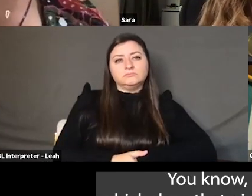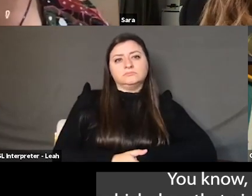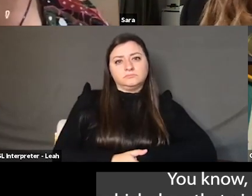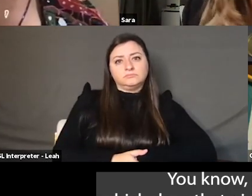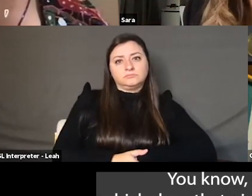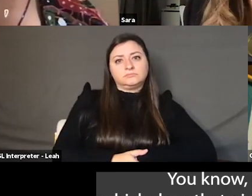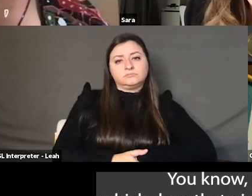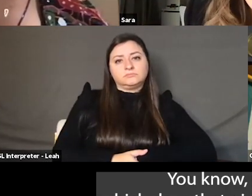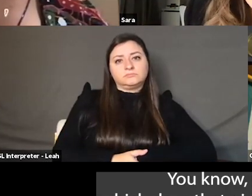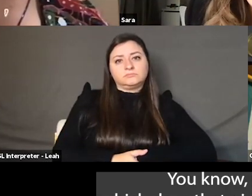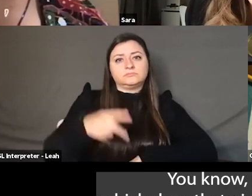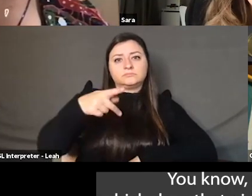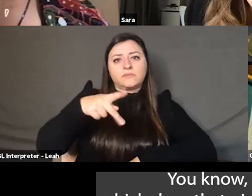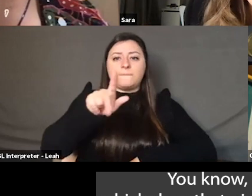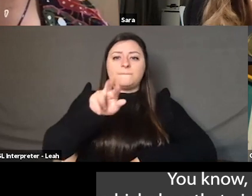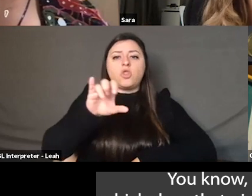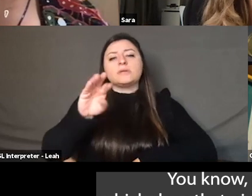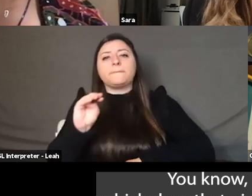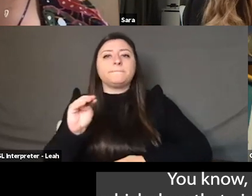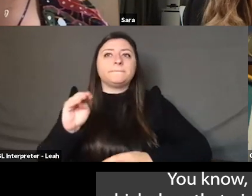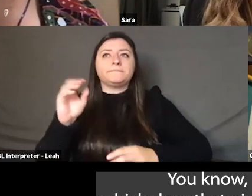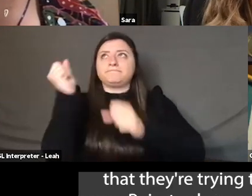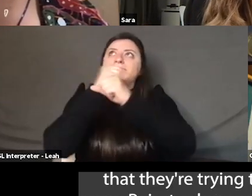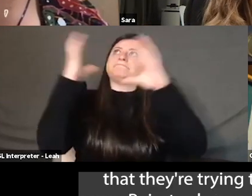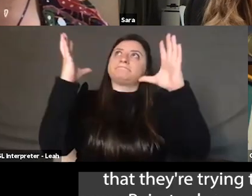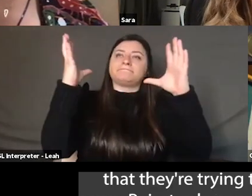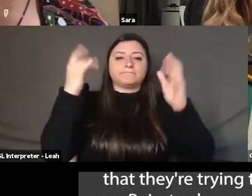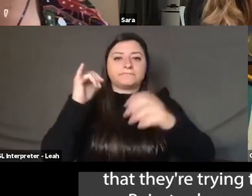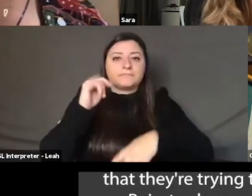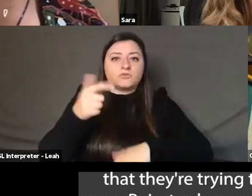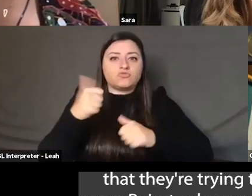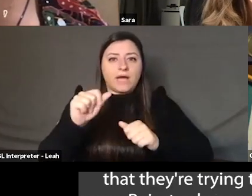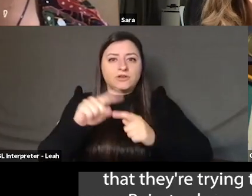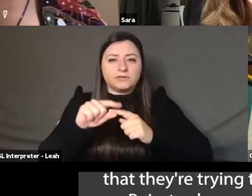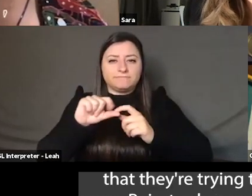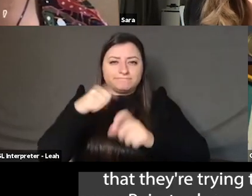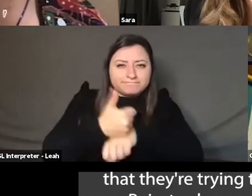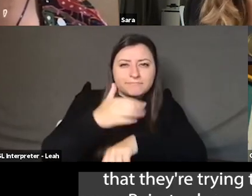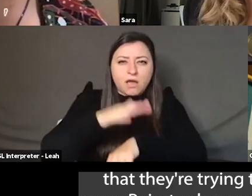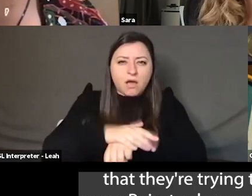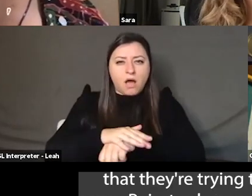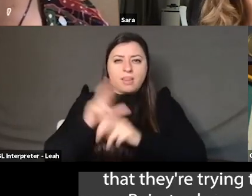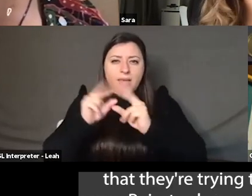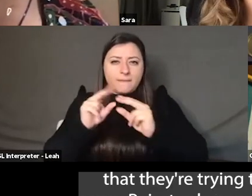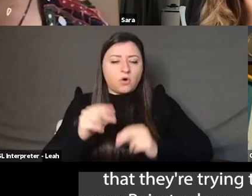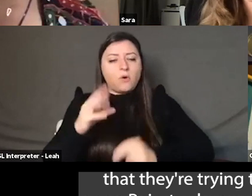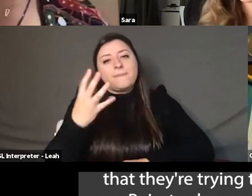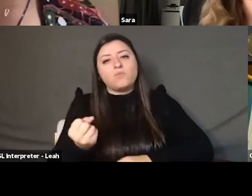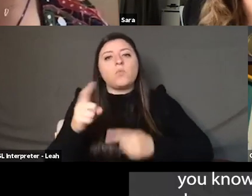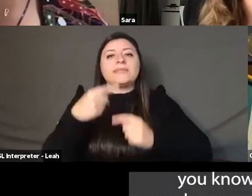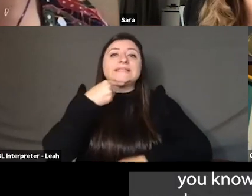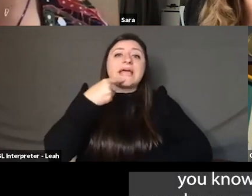you know, pluralism, which is that picture that I told you they're trying to pin on Lebanon or on Beirut whenever they